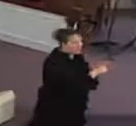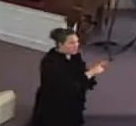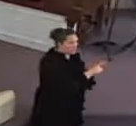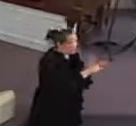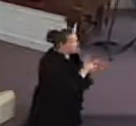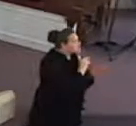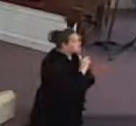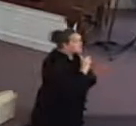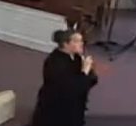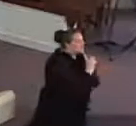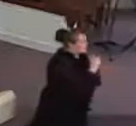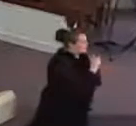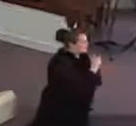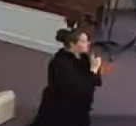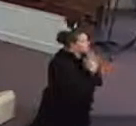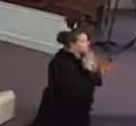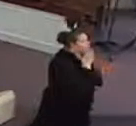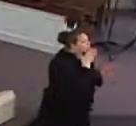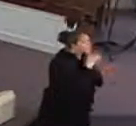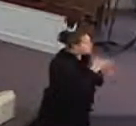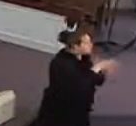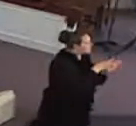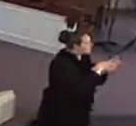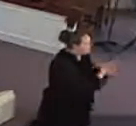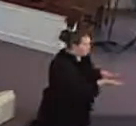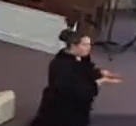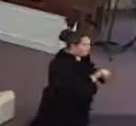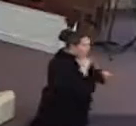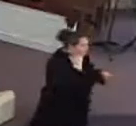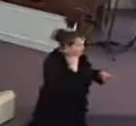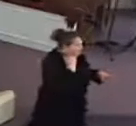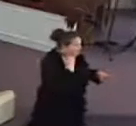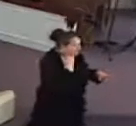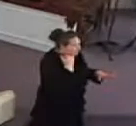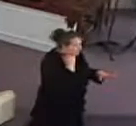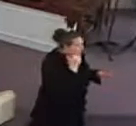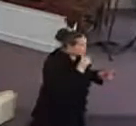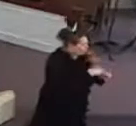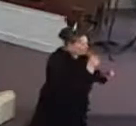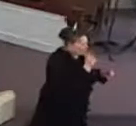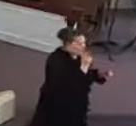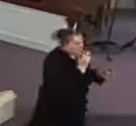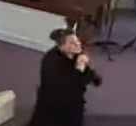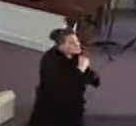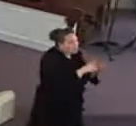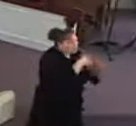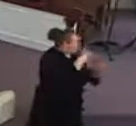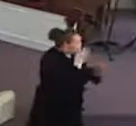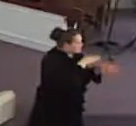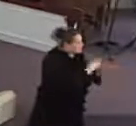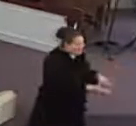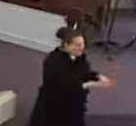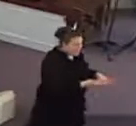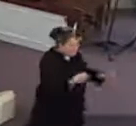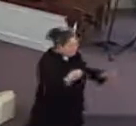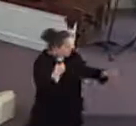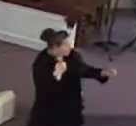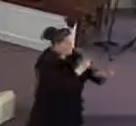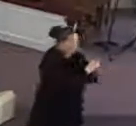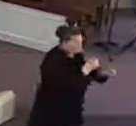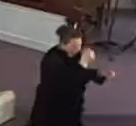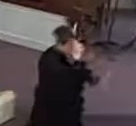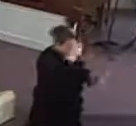on, if they kidnapped somebody, they should die. If they raped somebody, they were to die. If they were to strike their parents, they